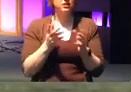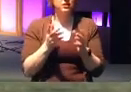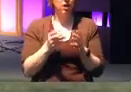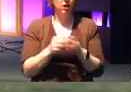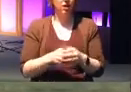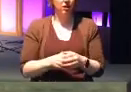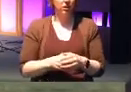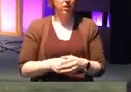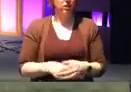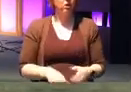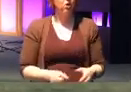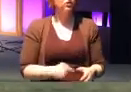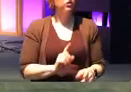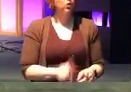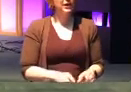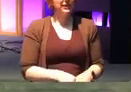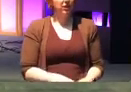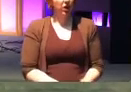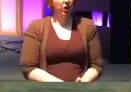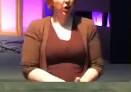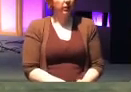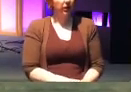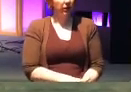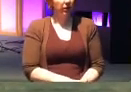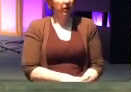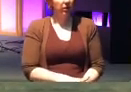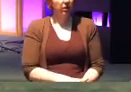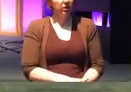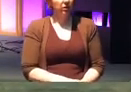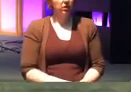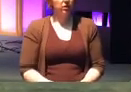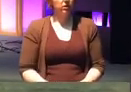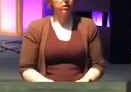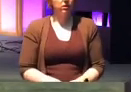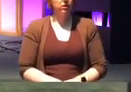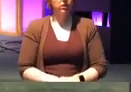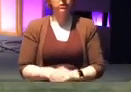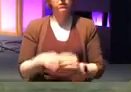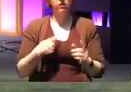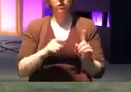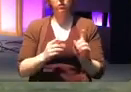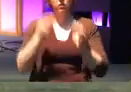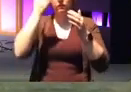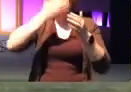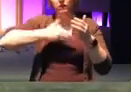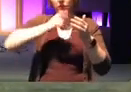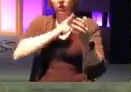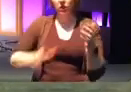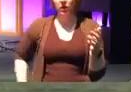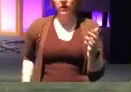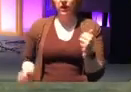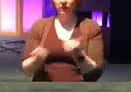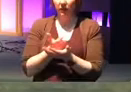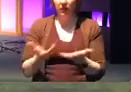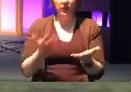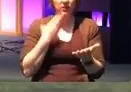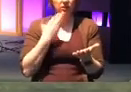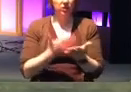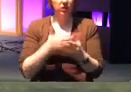go before the Lord, to lay our needs before him. And if everything is good in your